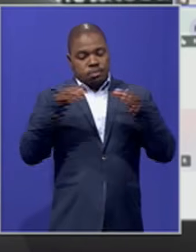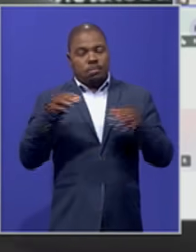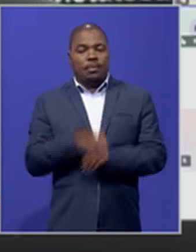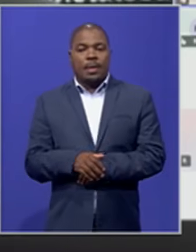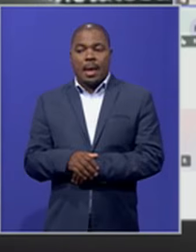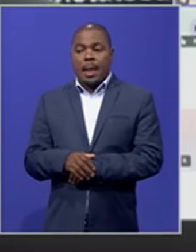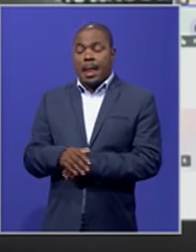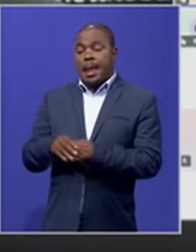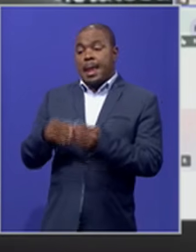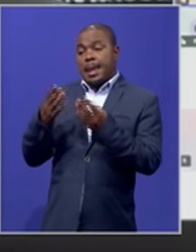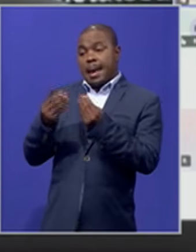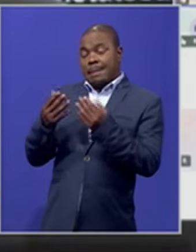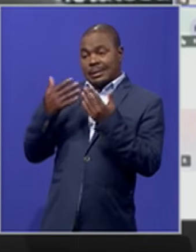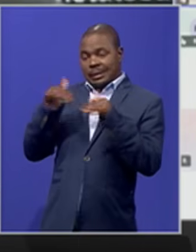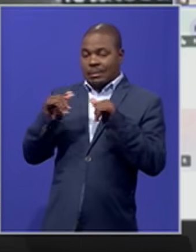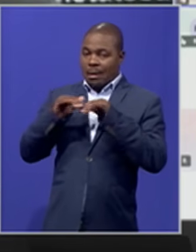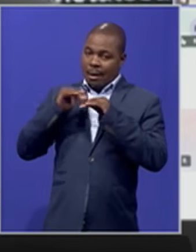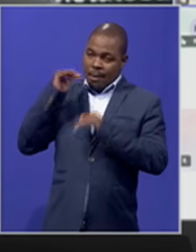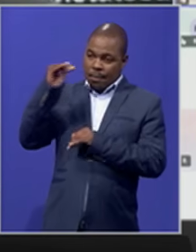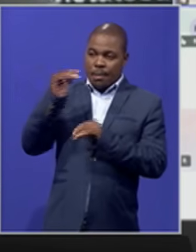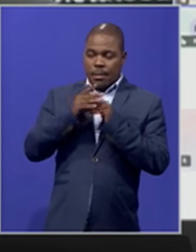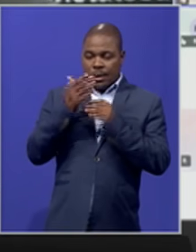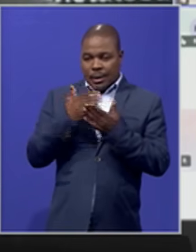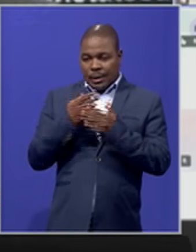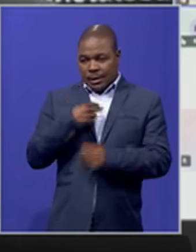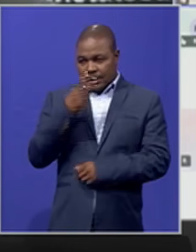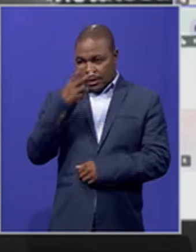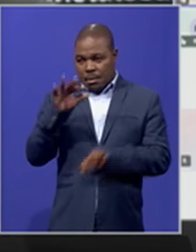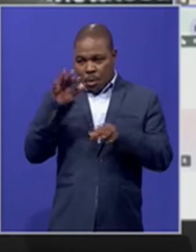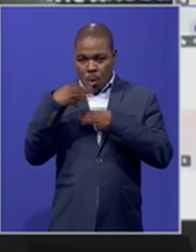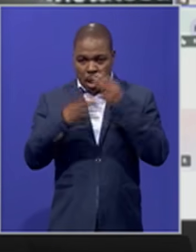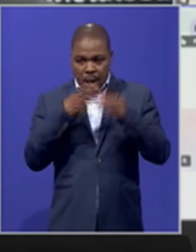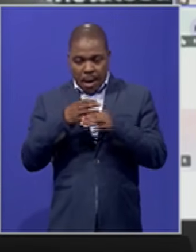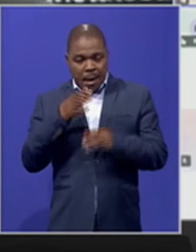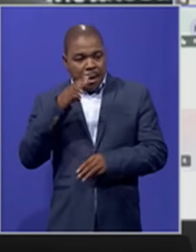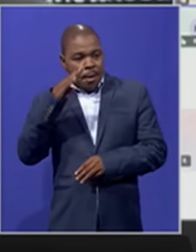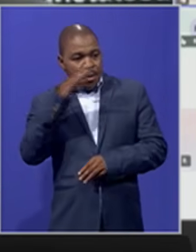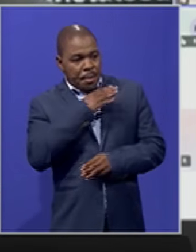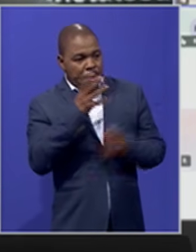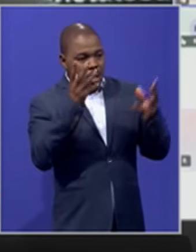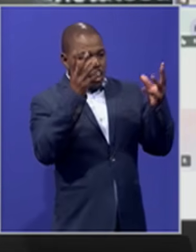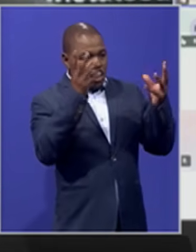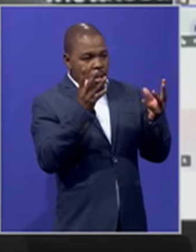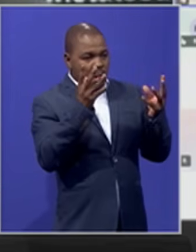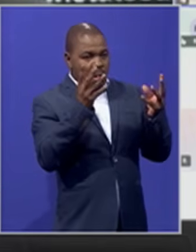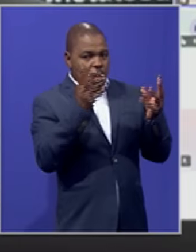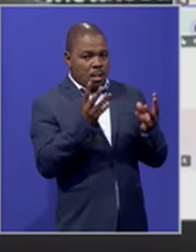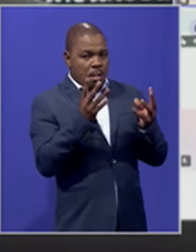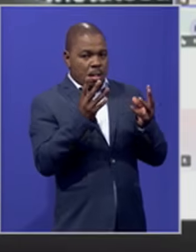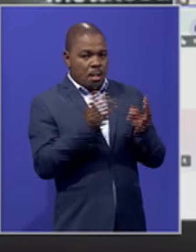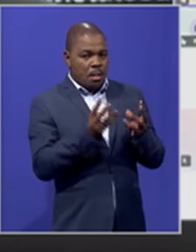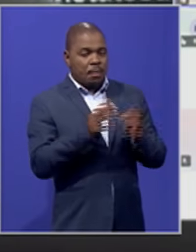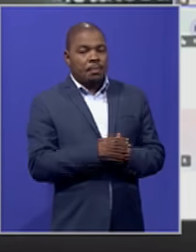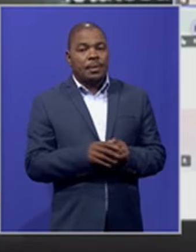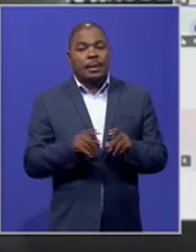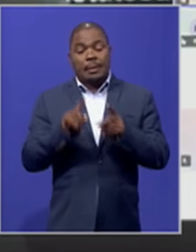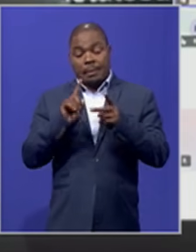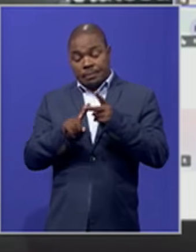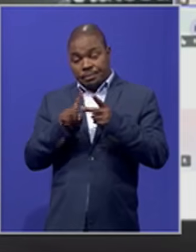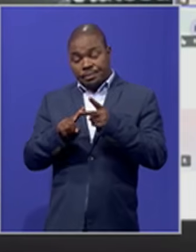but we are starting to see our unemployment rate starting to decline. And of course,